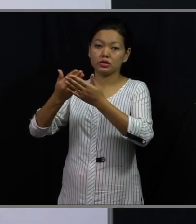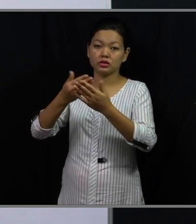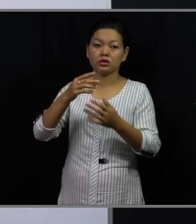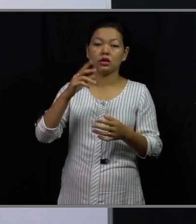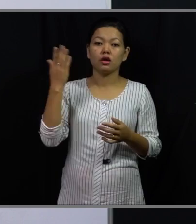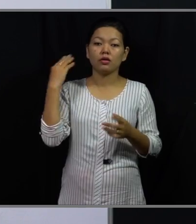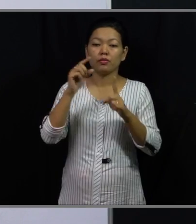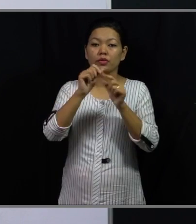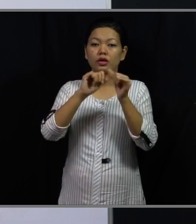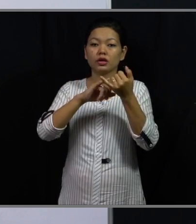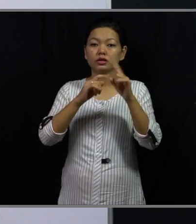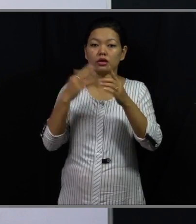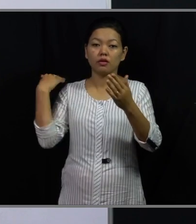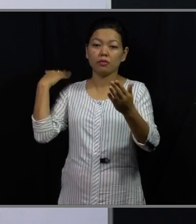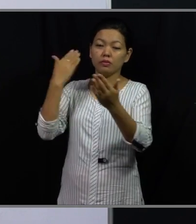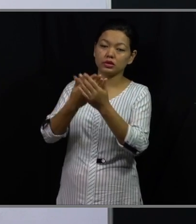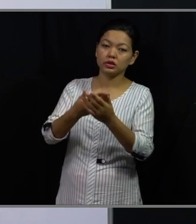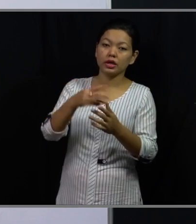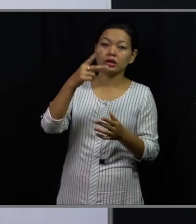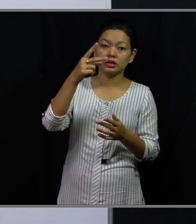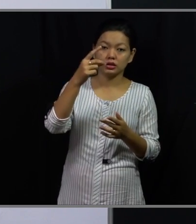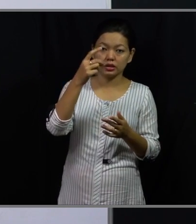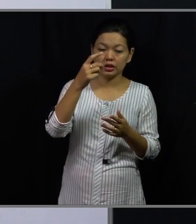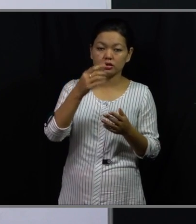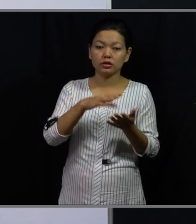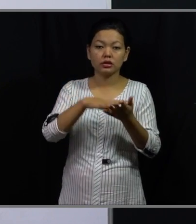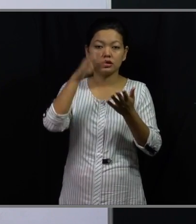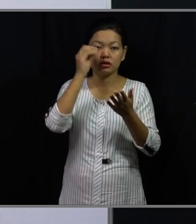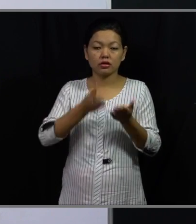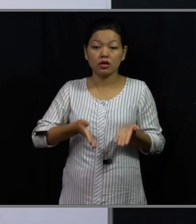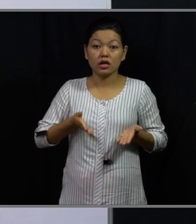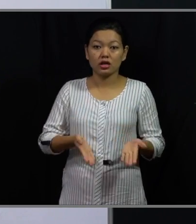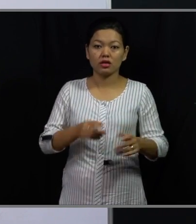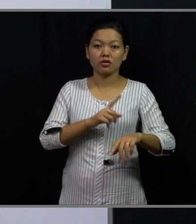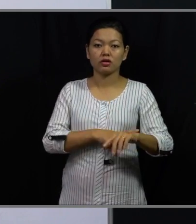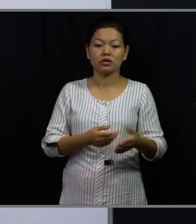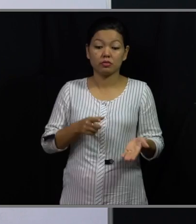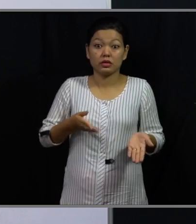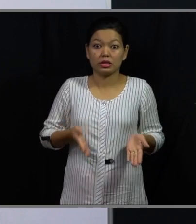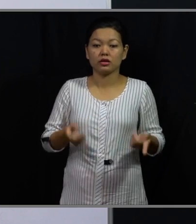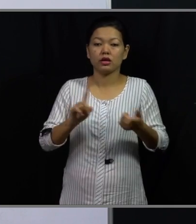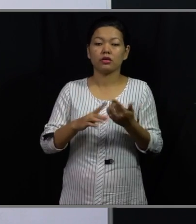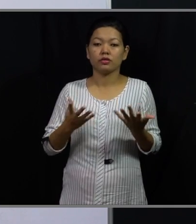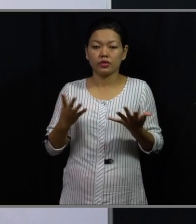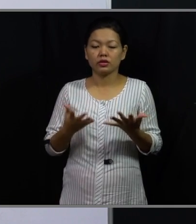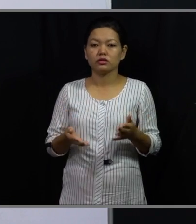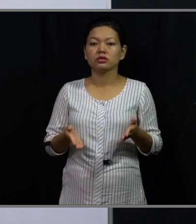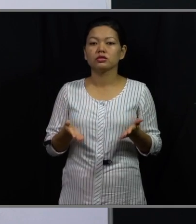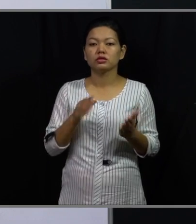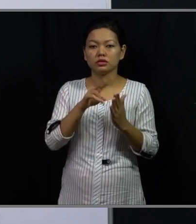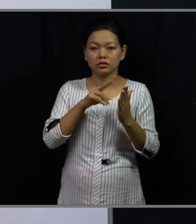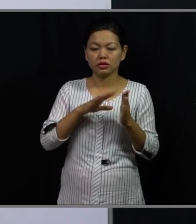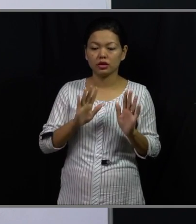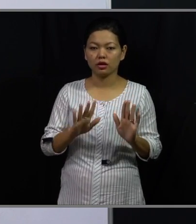certain extent, okay, it also study about the past society so that you will get some information about the